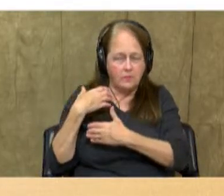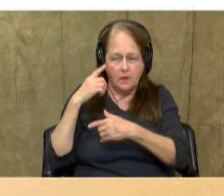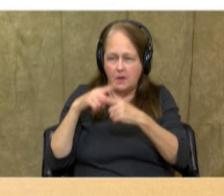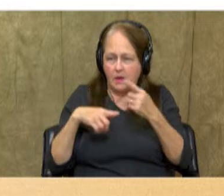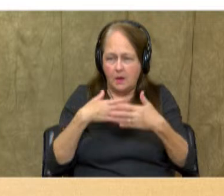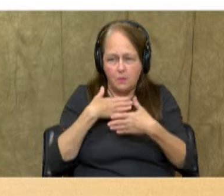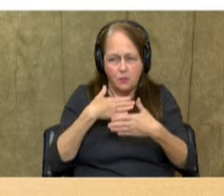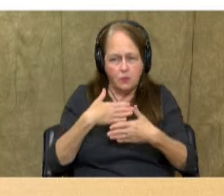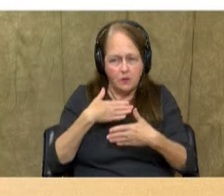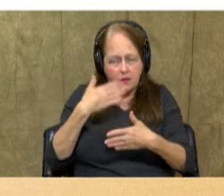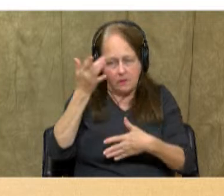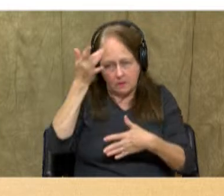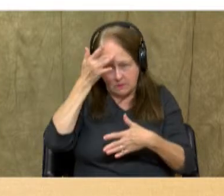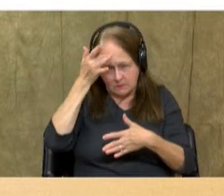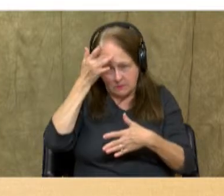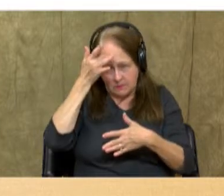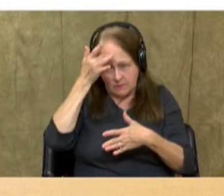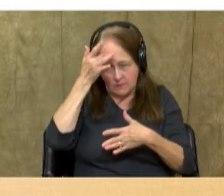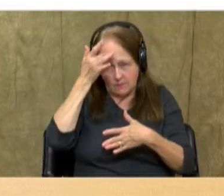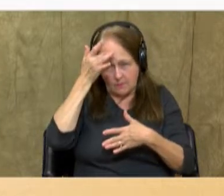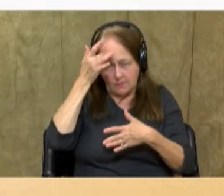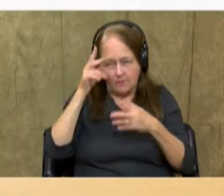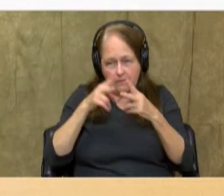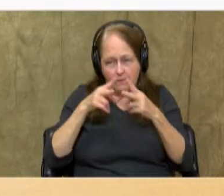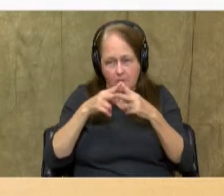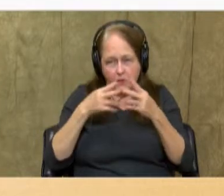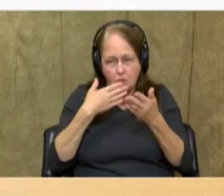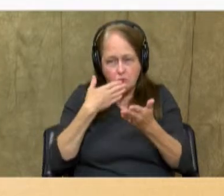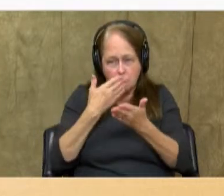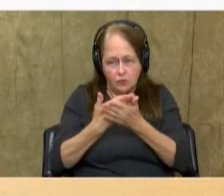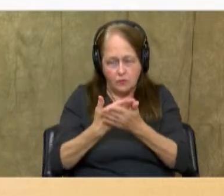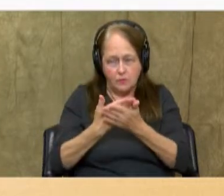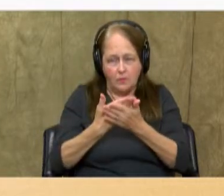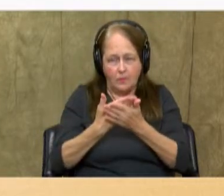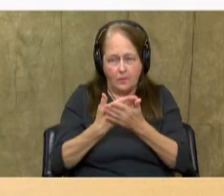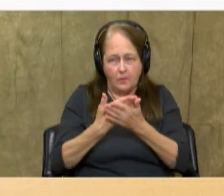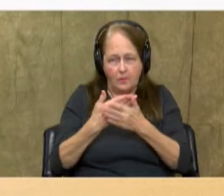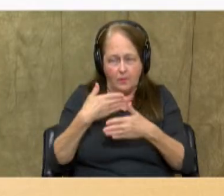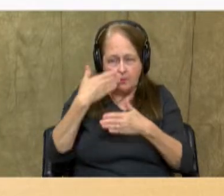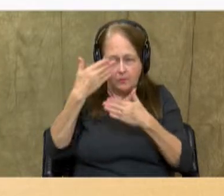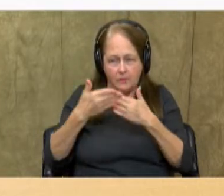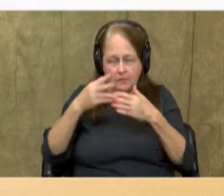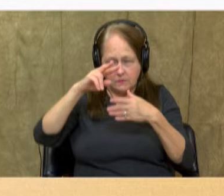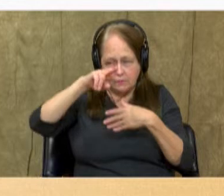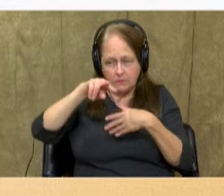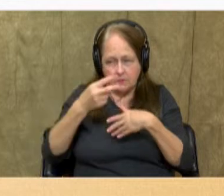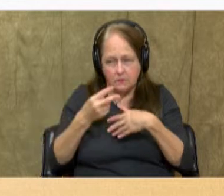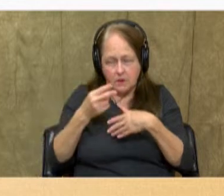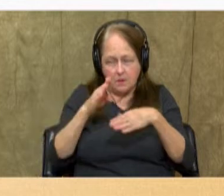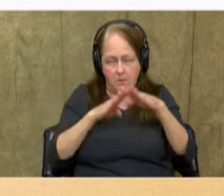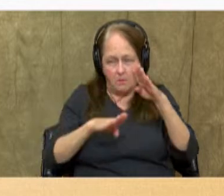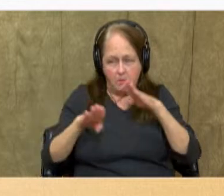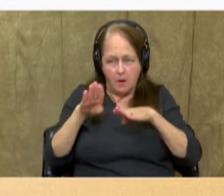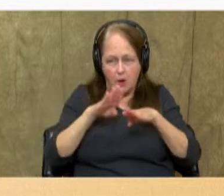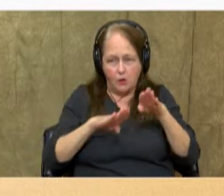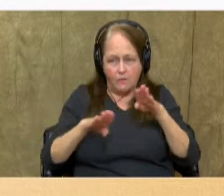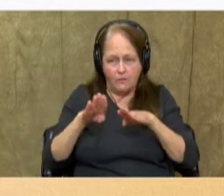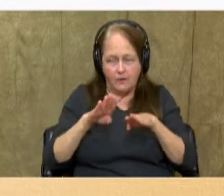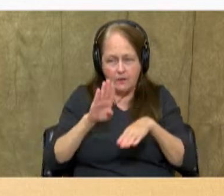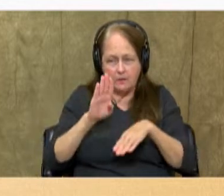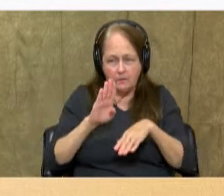was sick. Very good. Let's move on to the second excerpt, our biography,